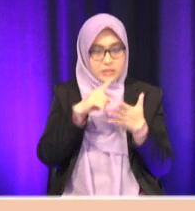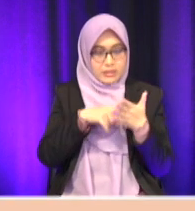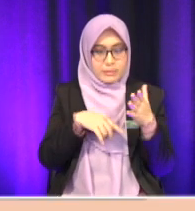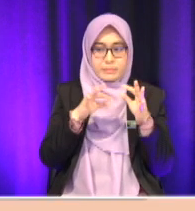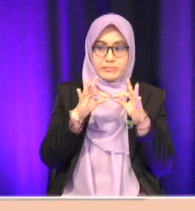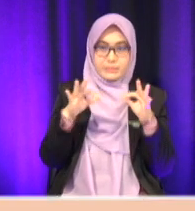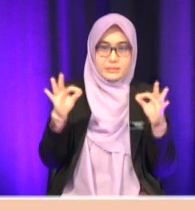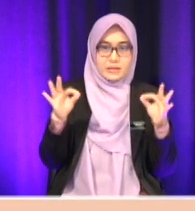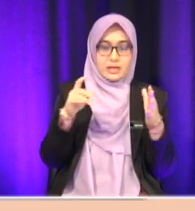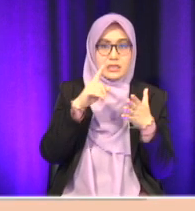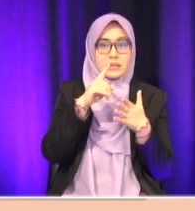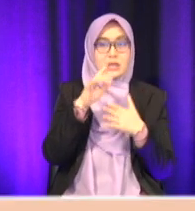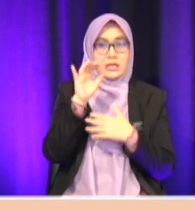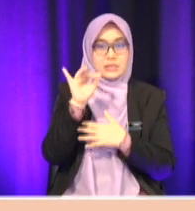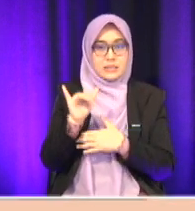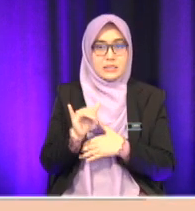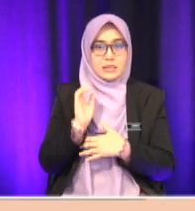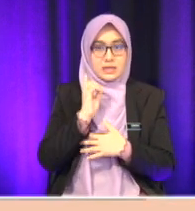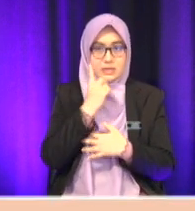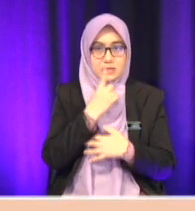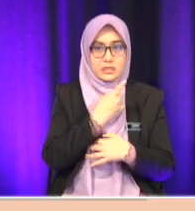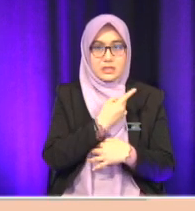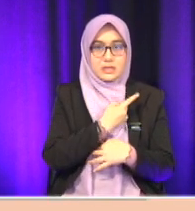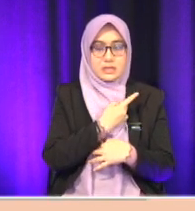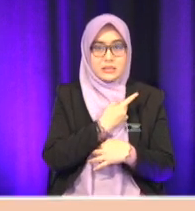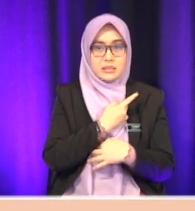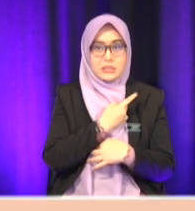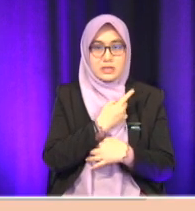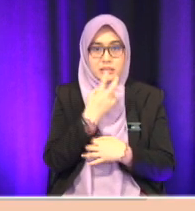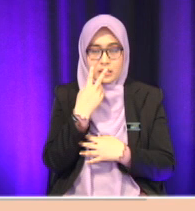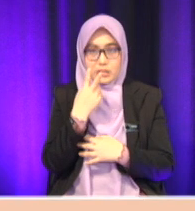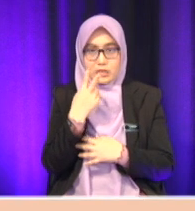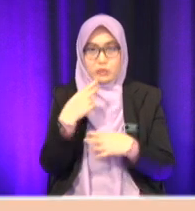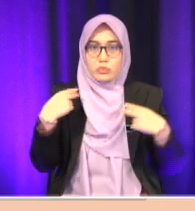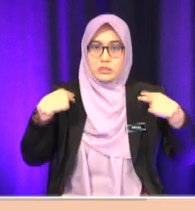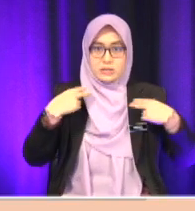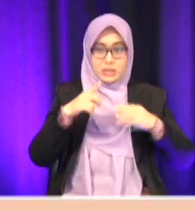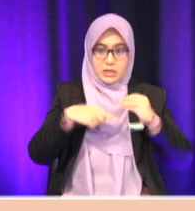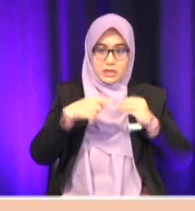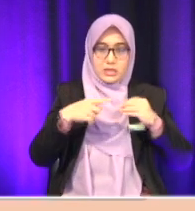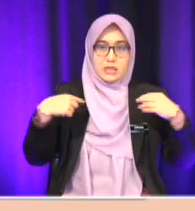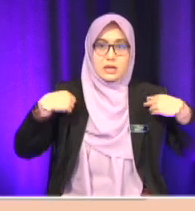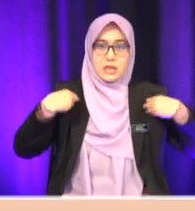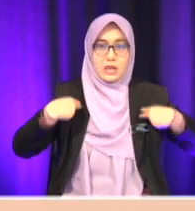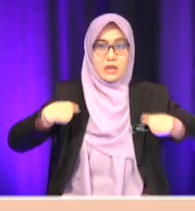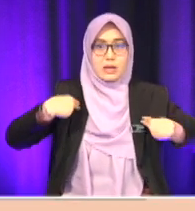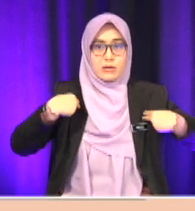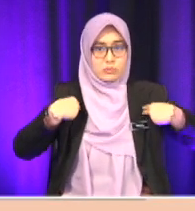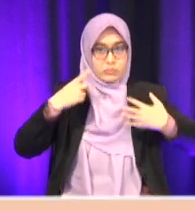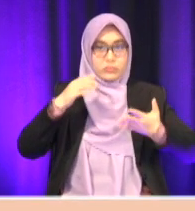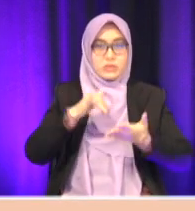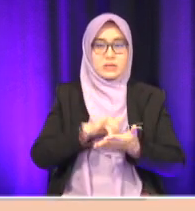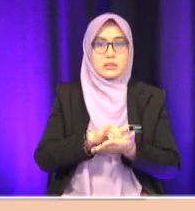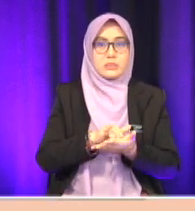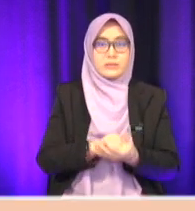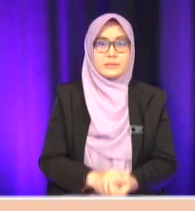surprising and disappointing blank about the pangolin is that it is the world's most traded